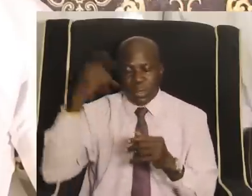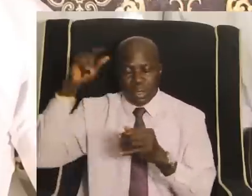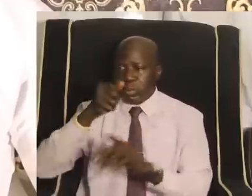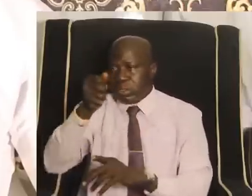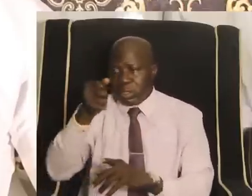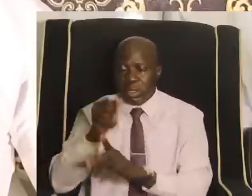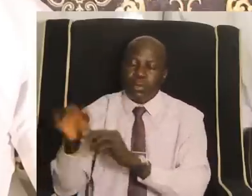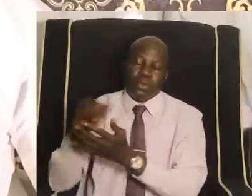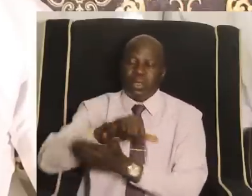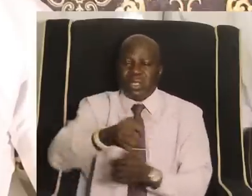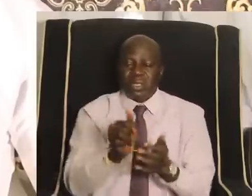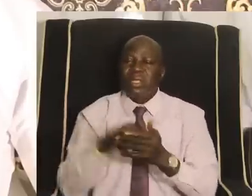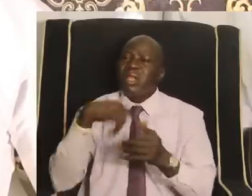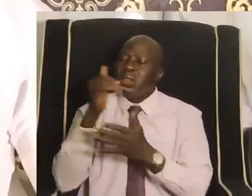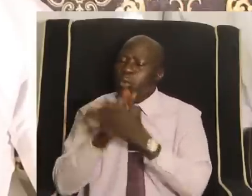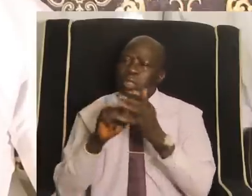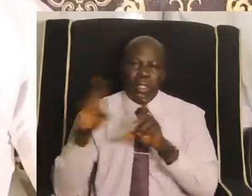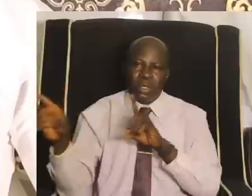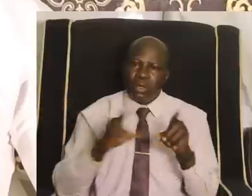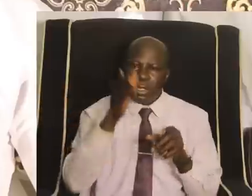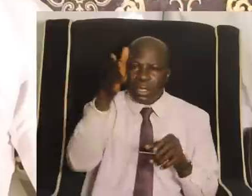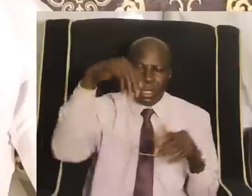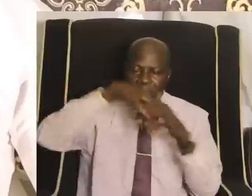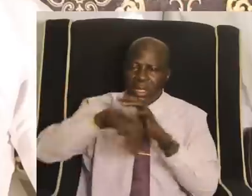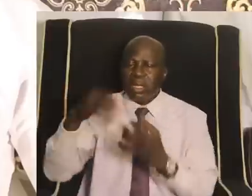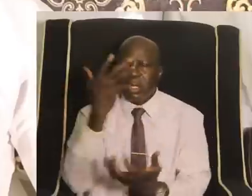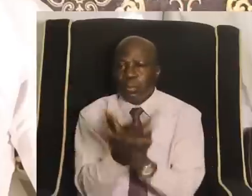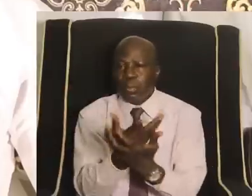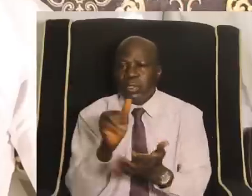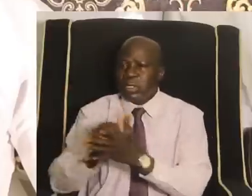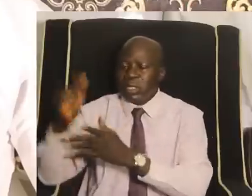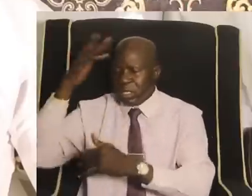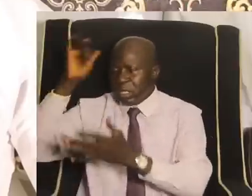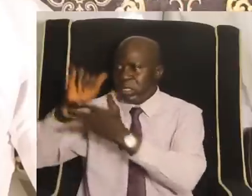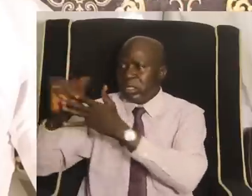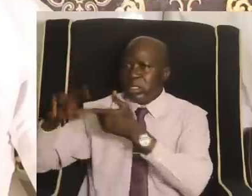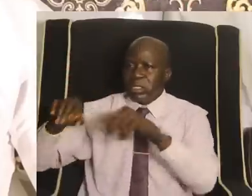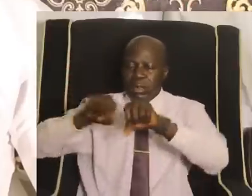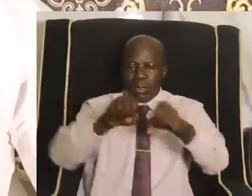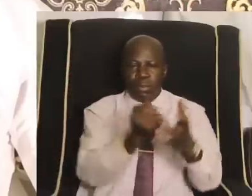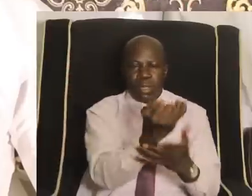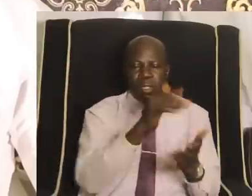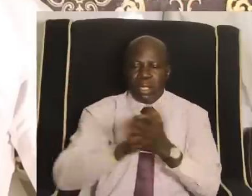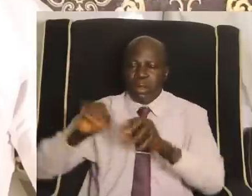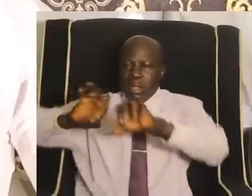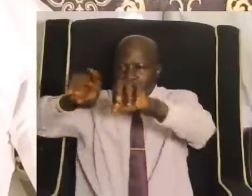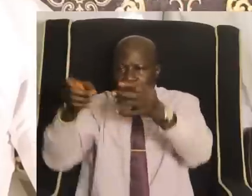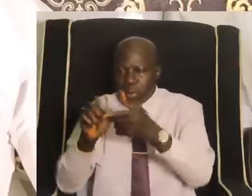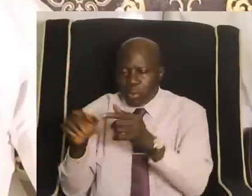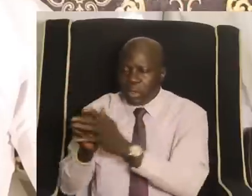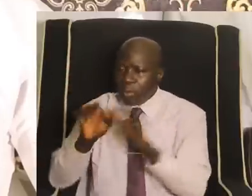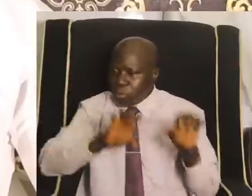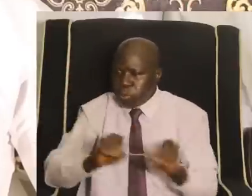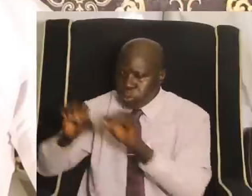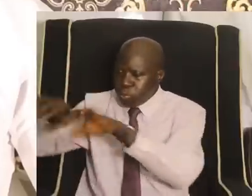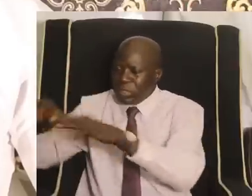nice dress, telling him what he is doing there in the prison, that it's like his brain had been rotten, as if they put